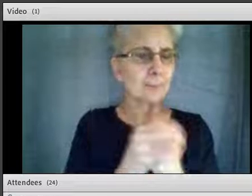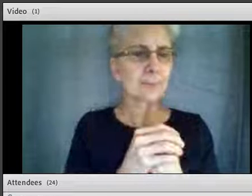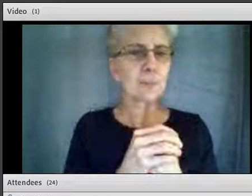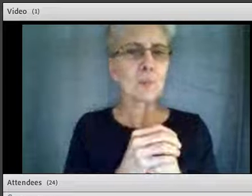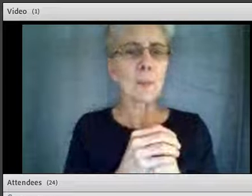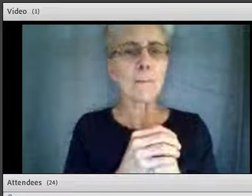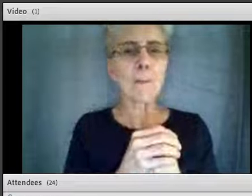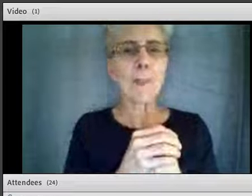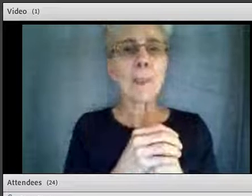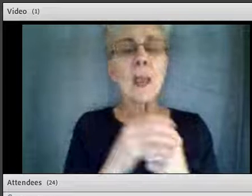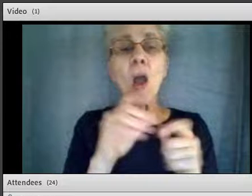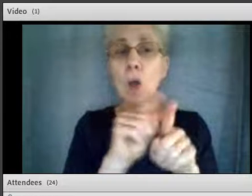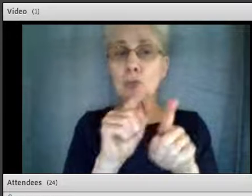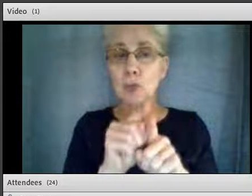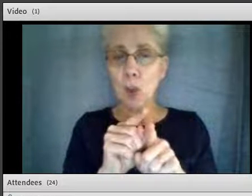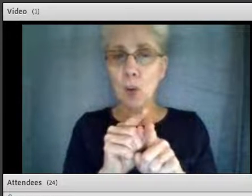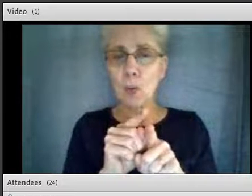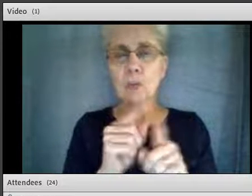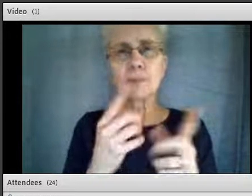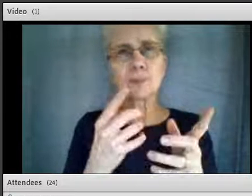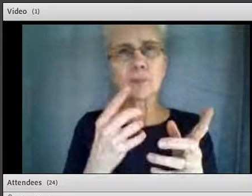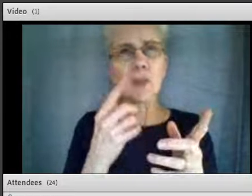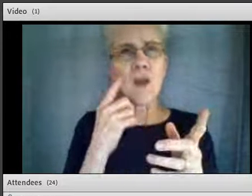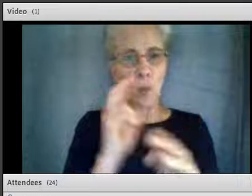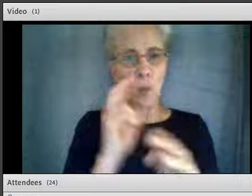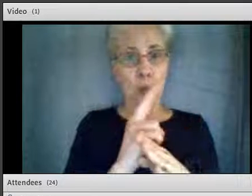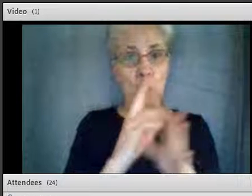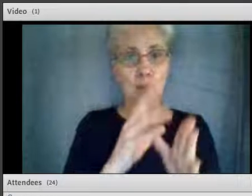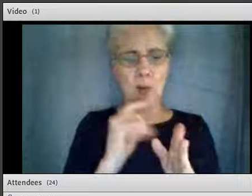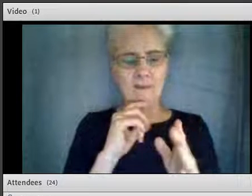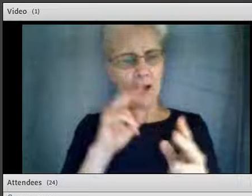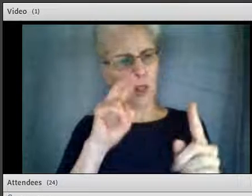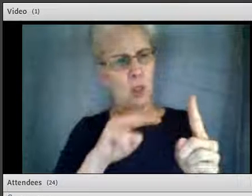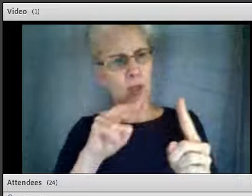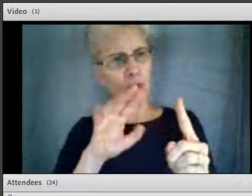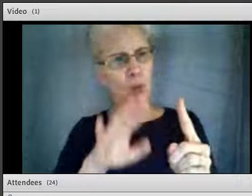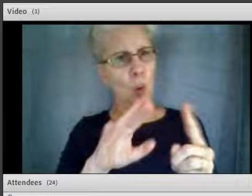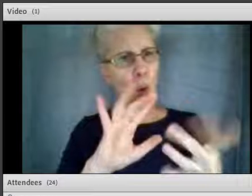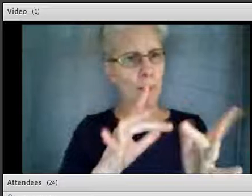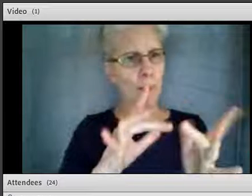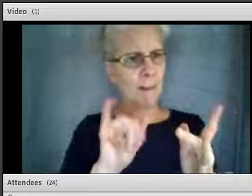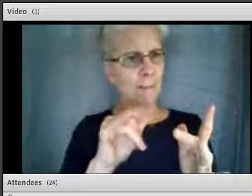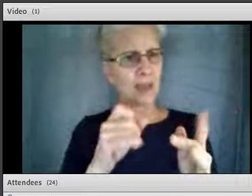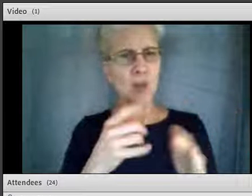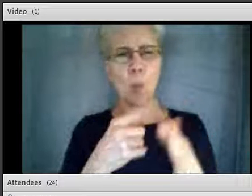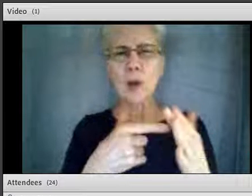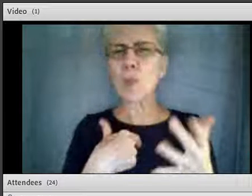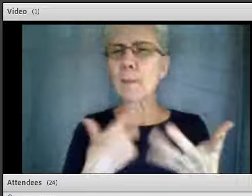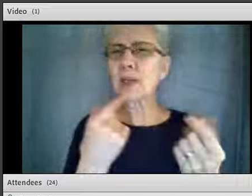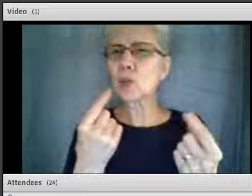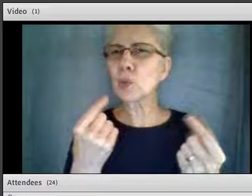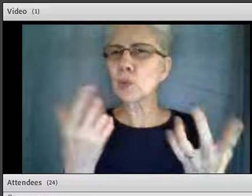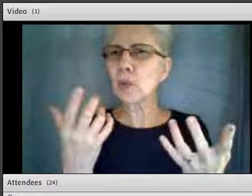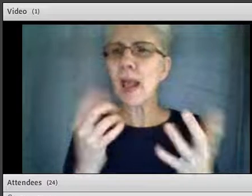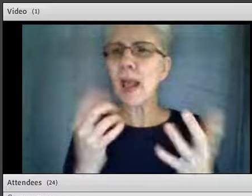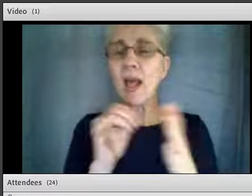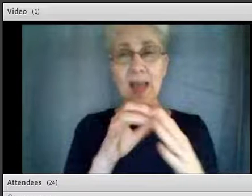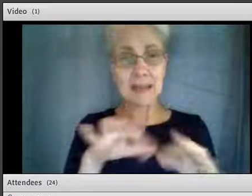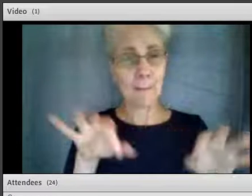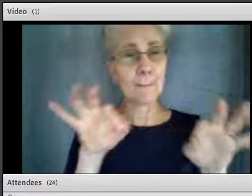as for the user, if I look at your page, what do you want me to do? And that's a really important question, because